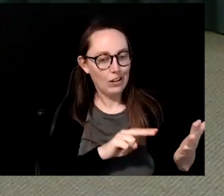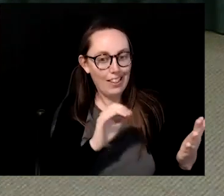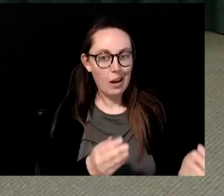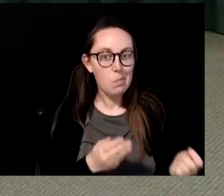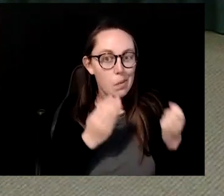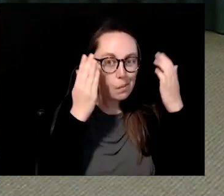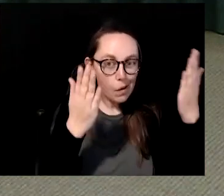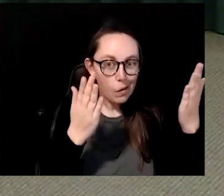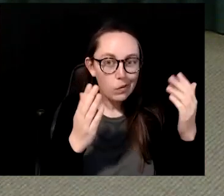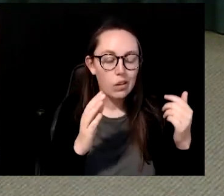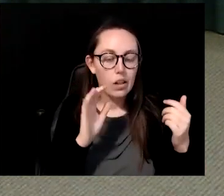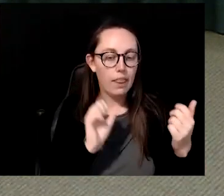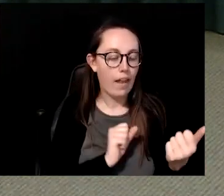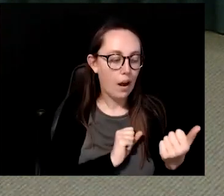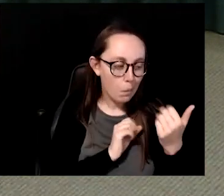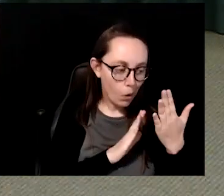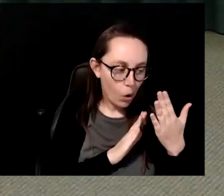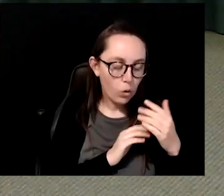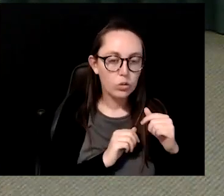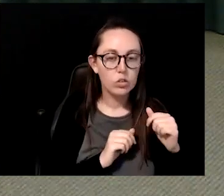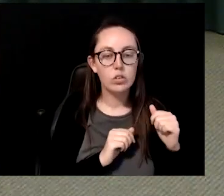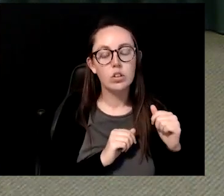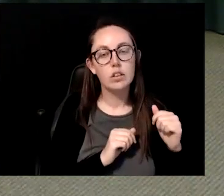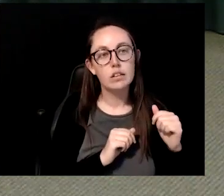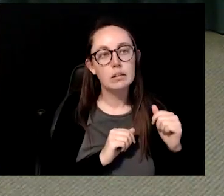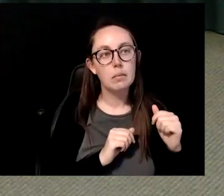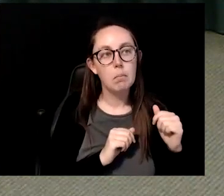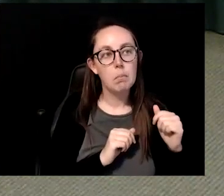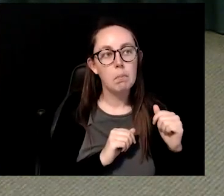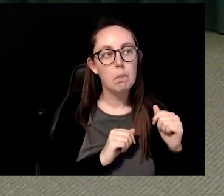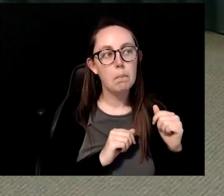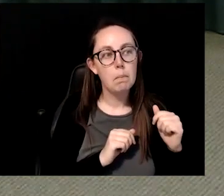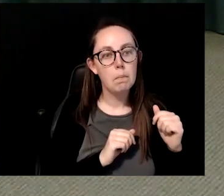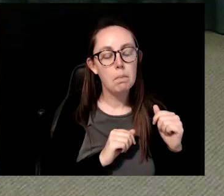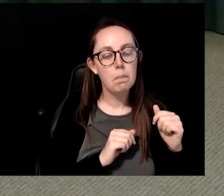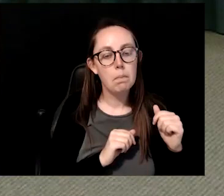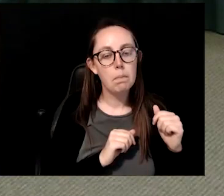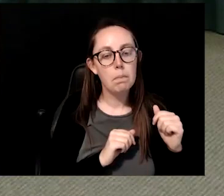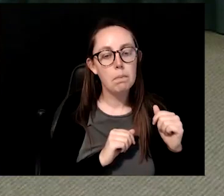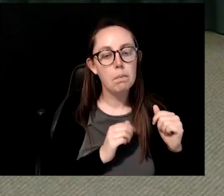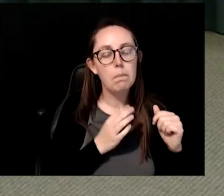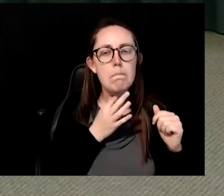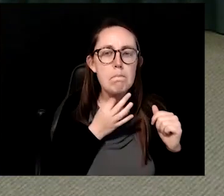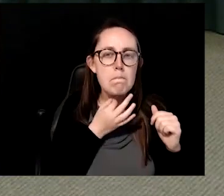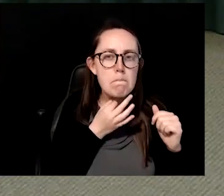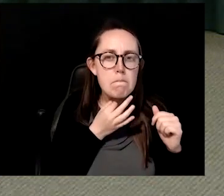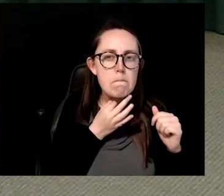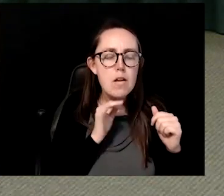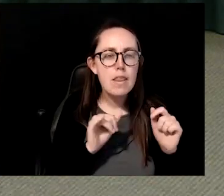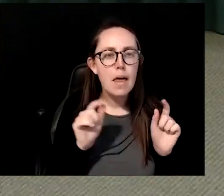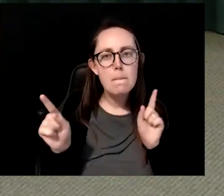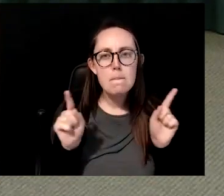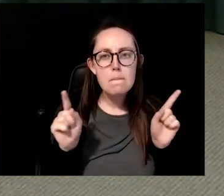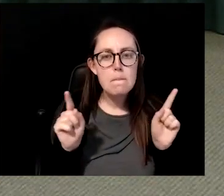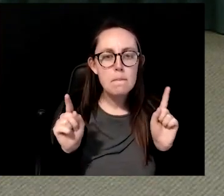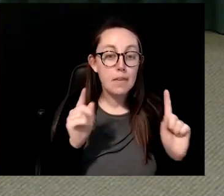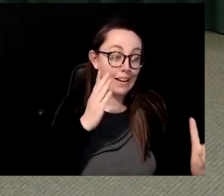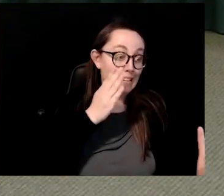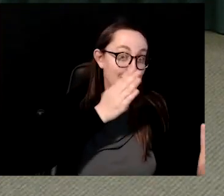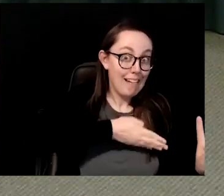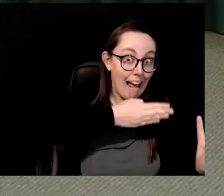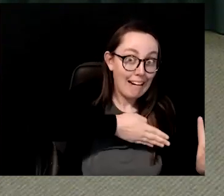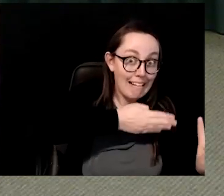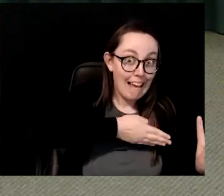approach um I wonder whether the distinction between dedicated and Regional